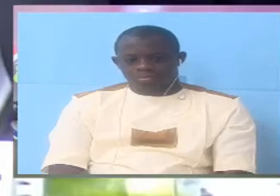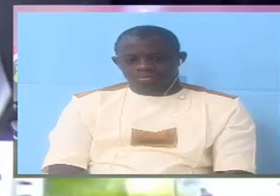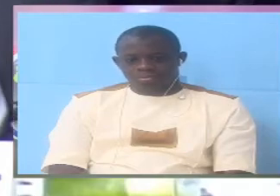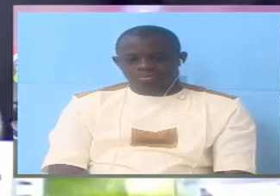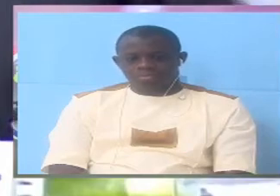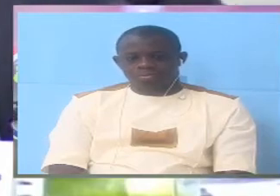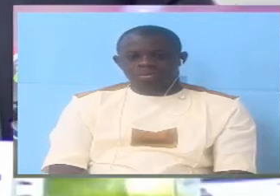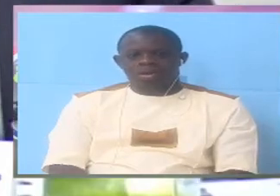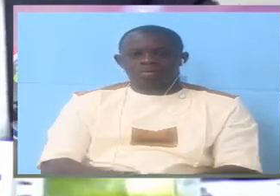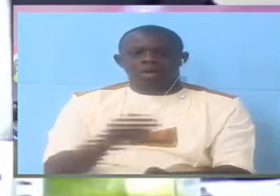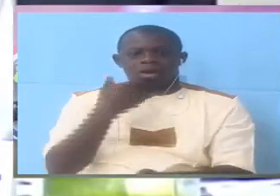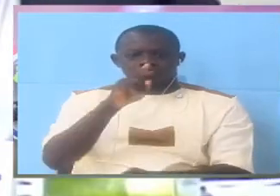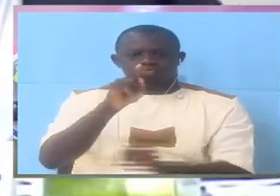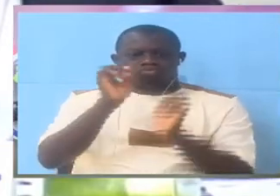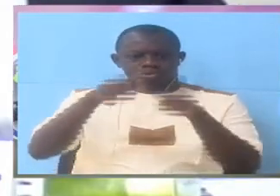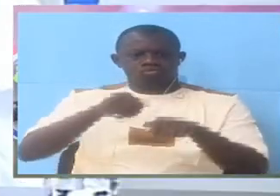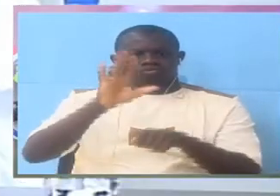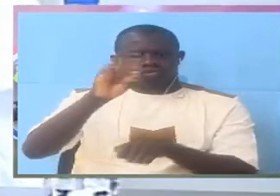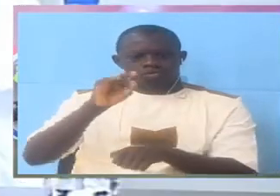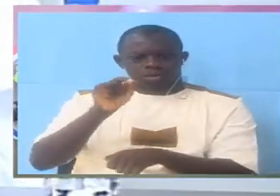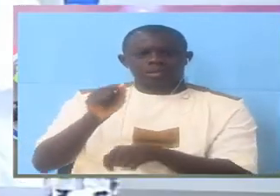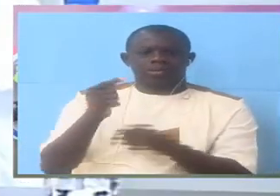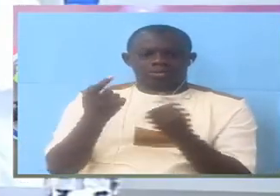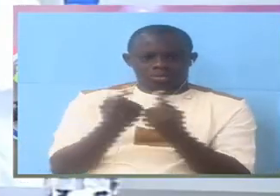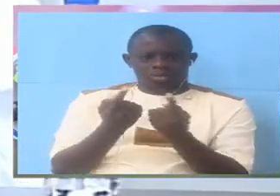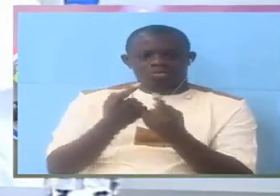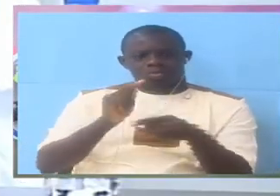Were you able to do that?